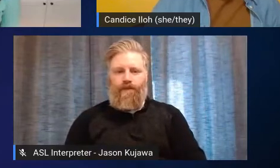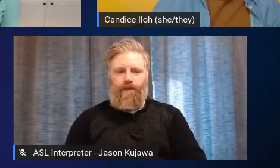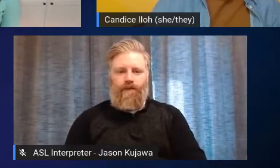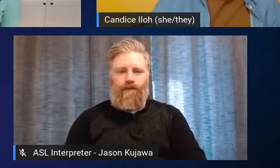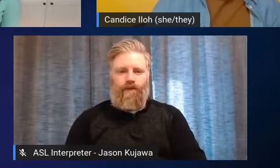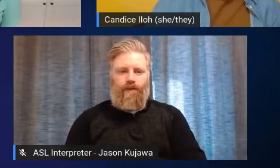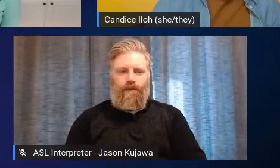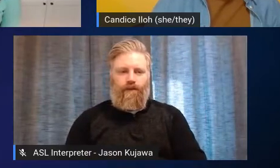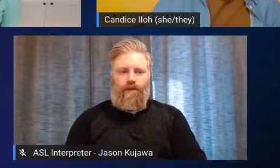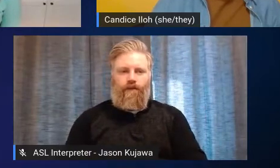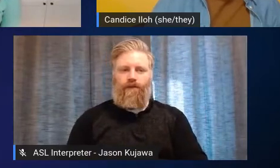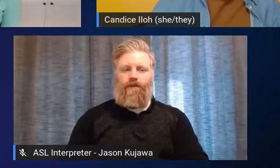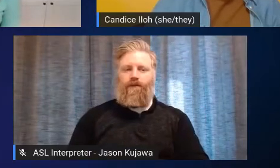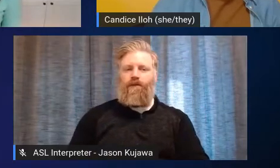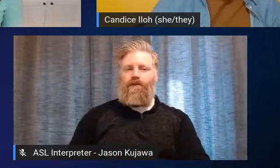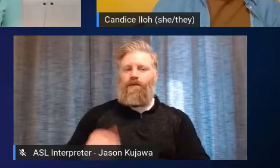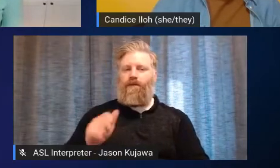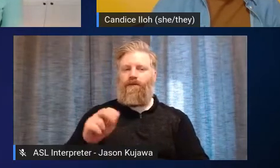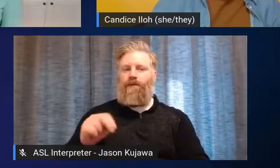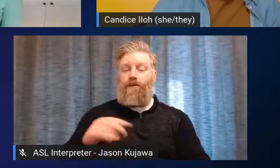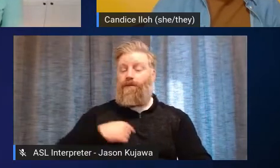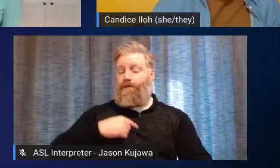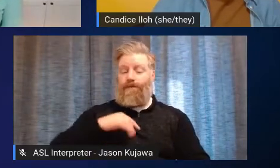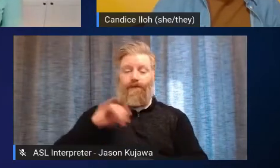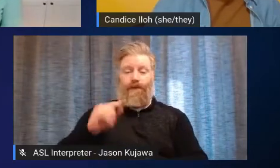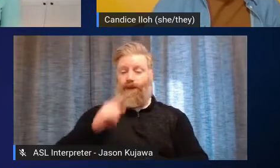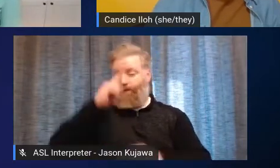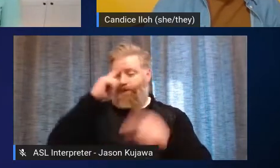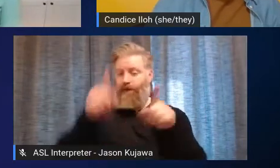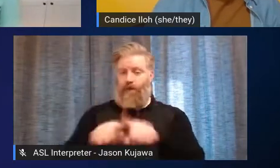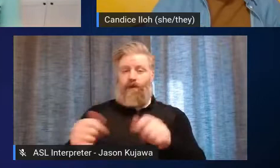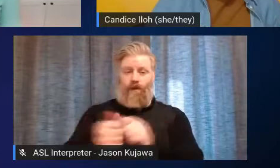It's fascinating. I agree with all of you as well. I mean,